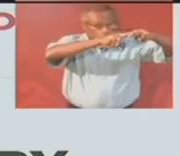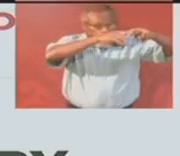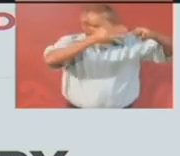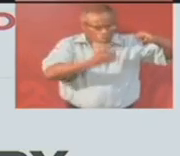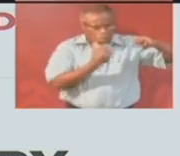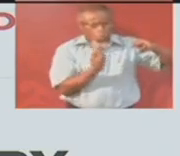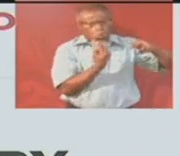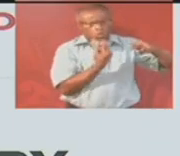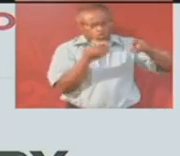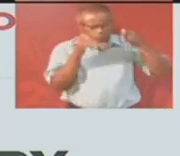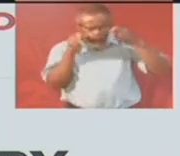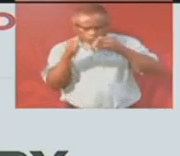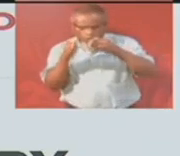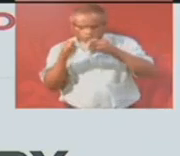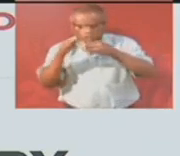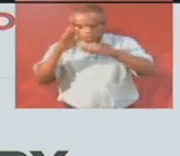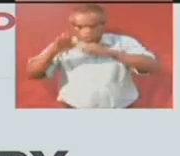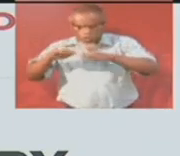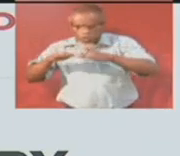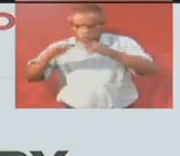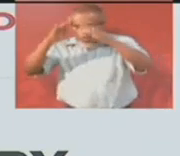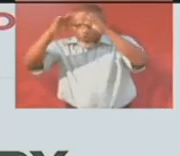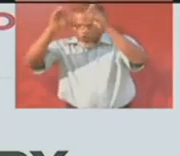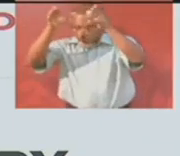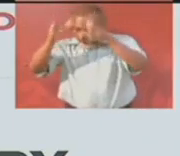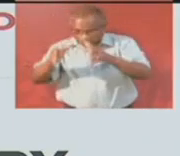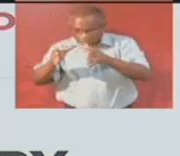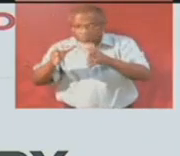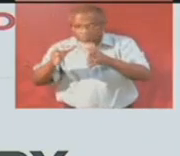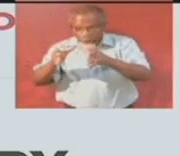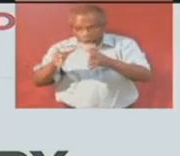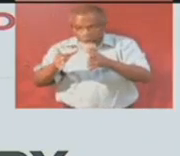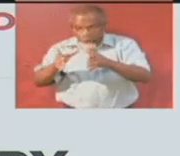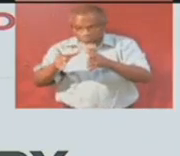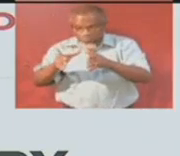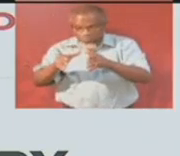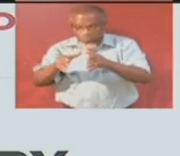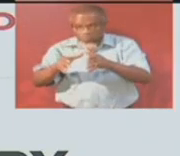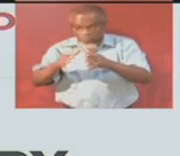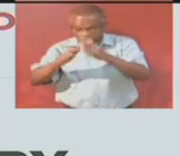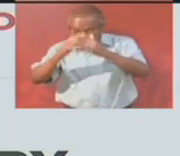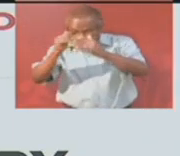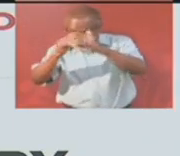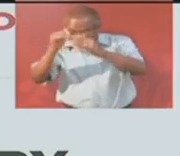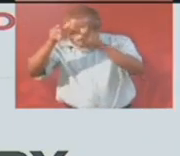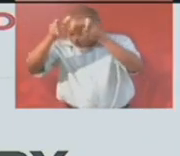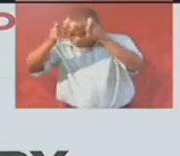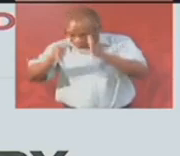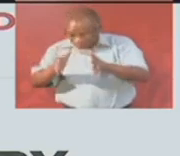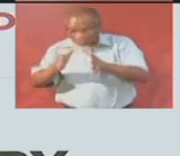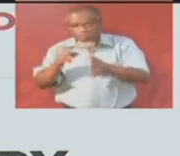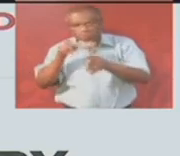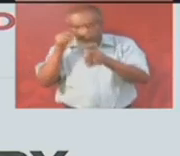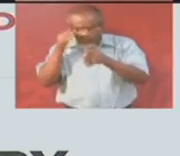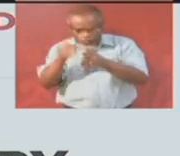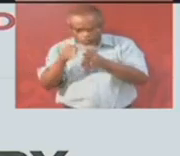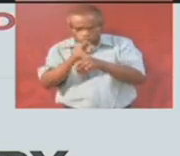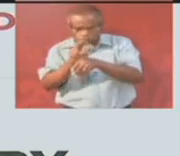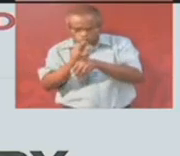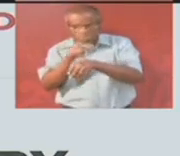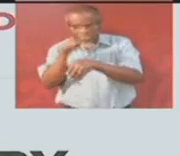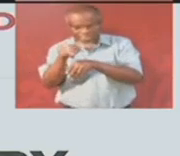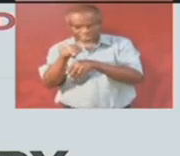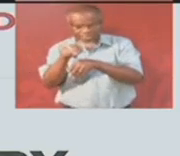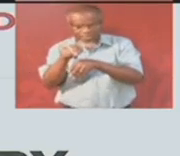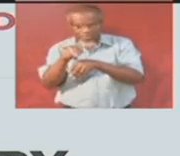So that's plan B. Plan C is that if we need more